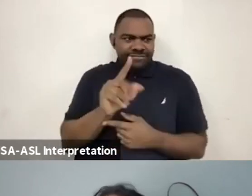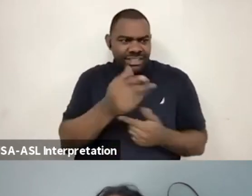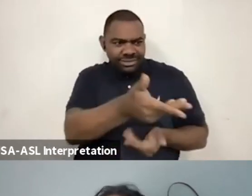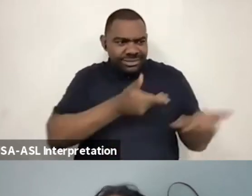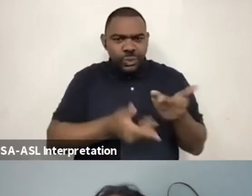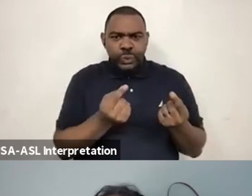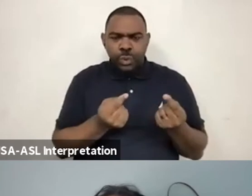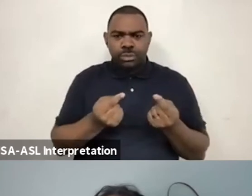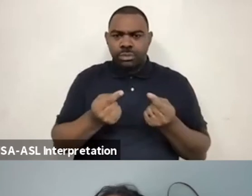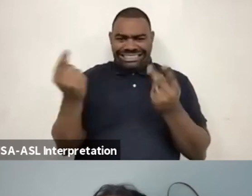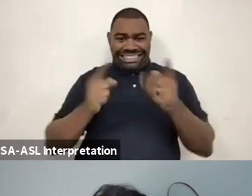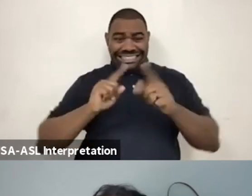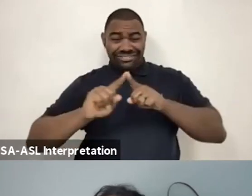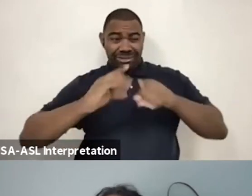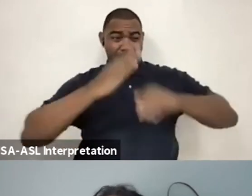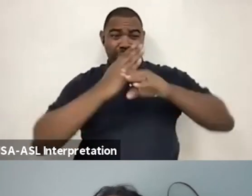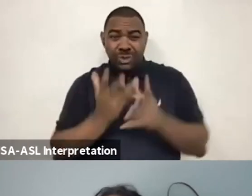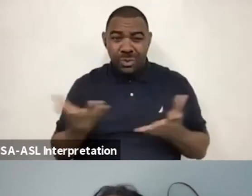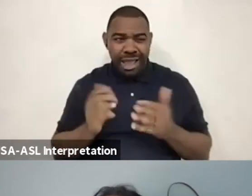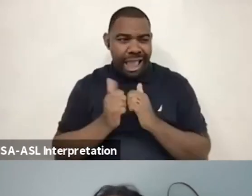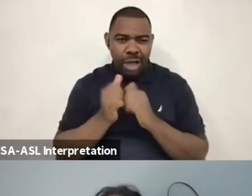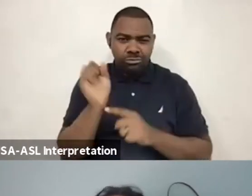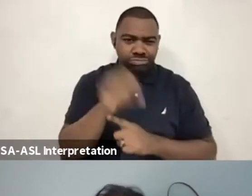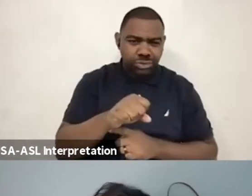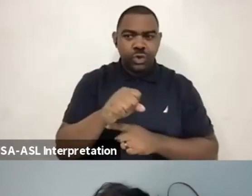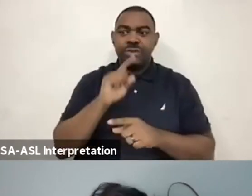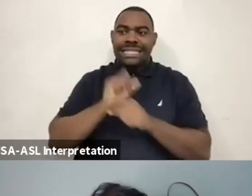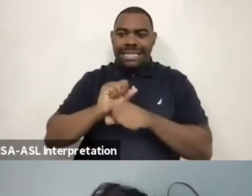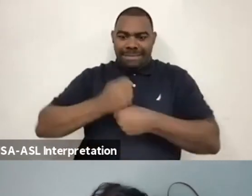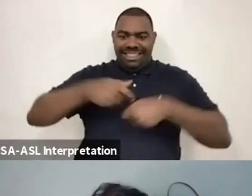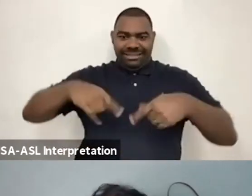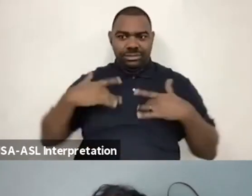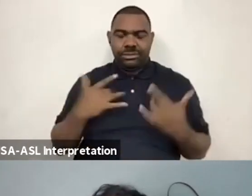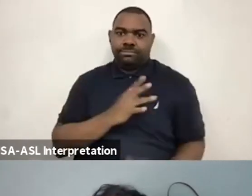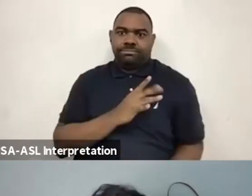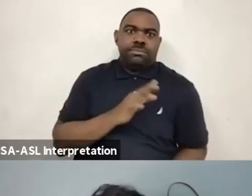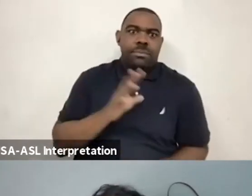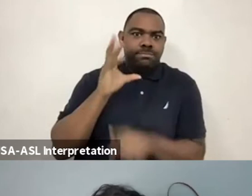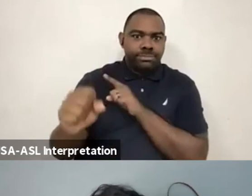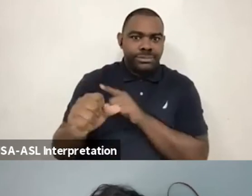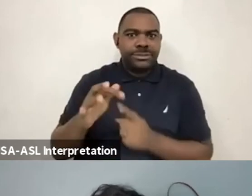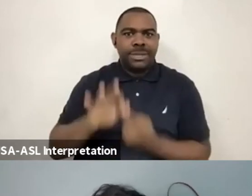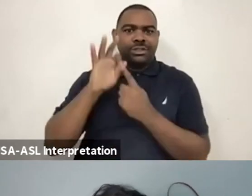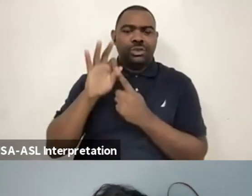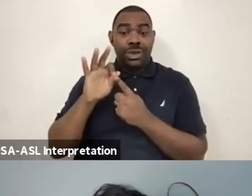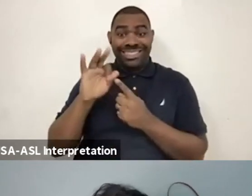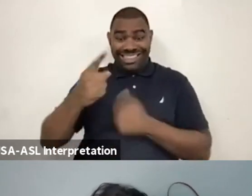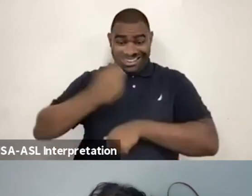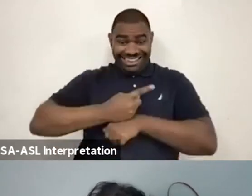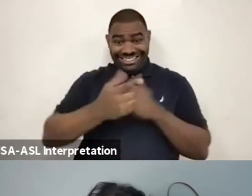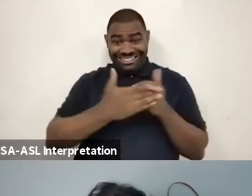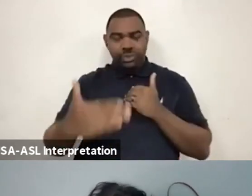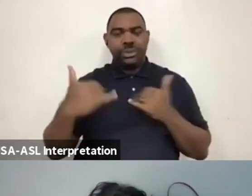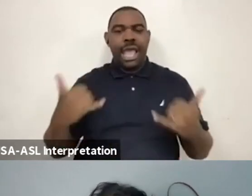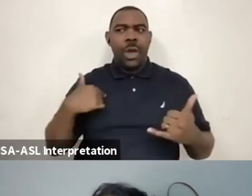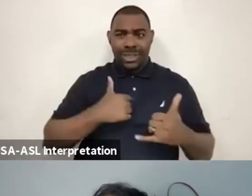barriers involved in this process to make this event something special for all of them? And from that day, we've now been hosting it. I want